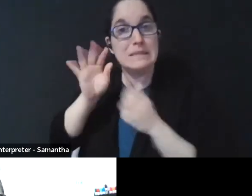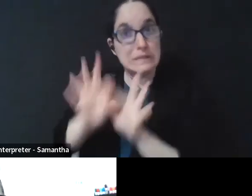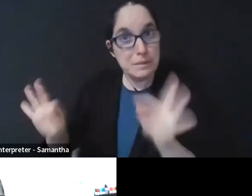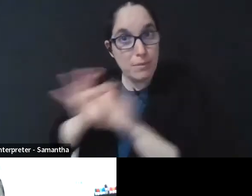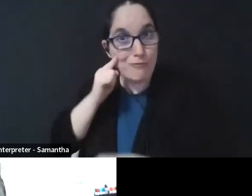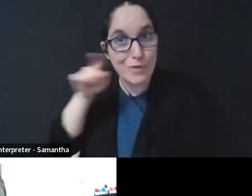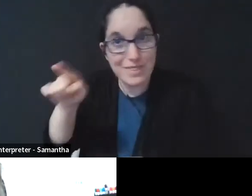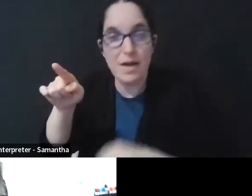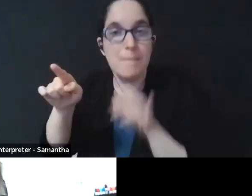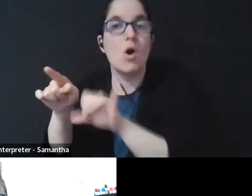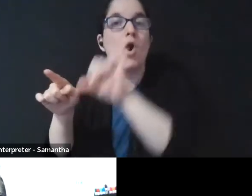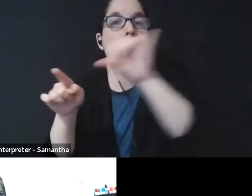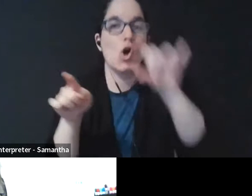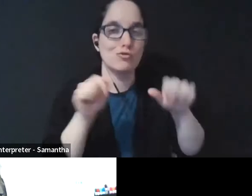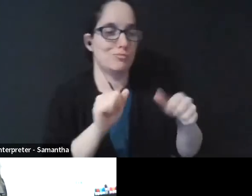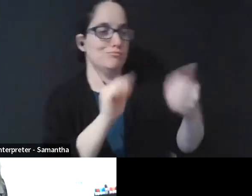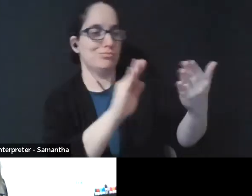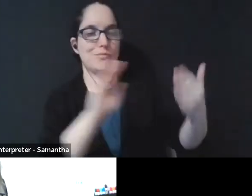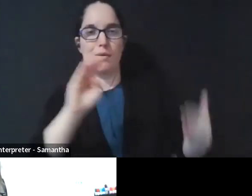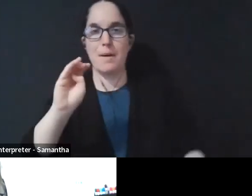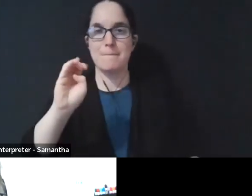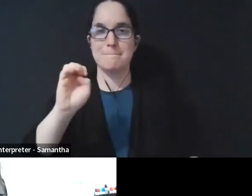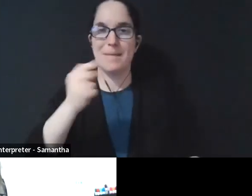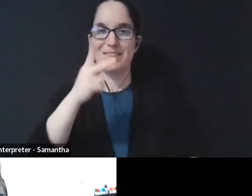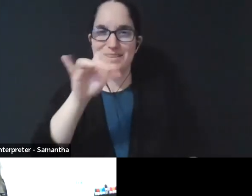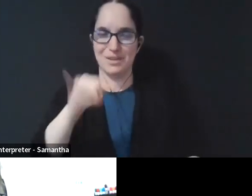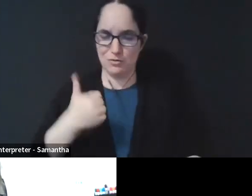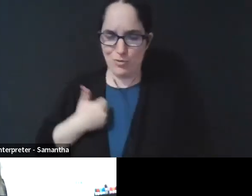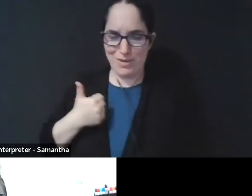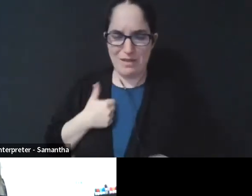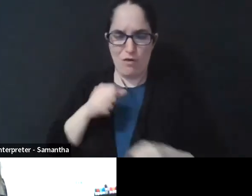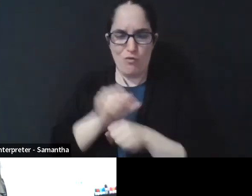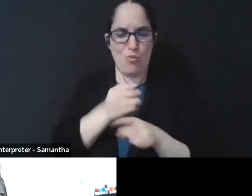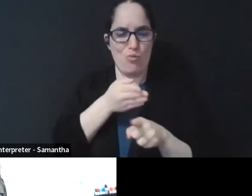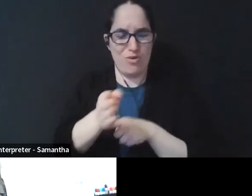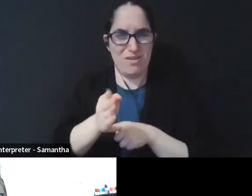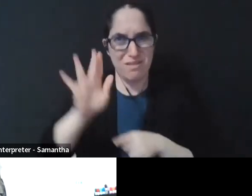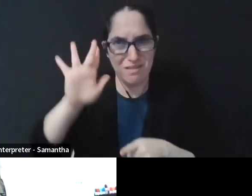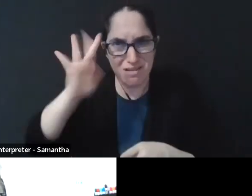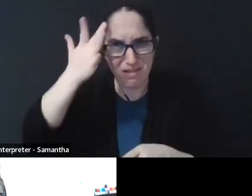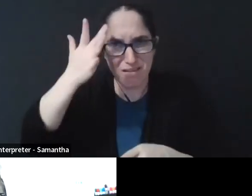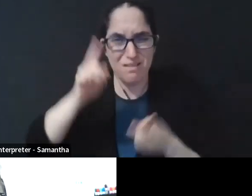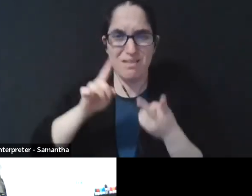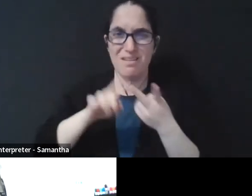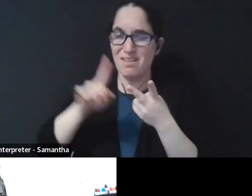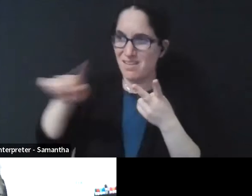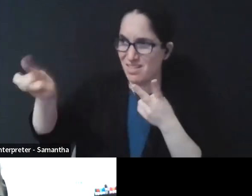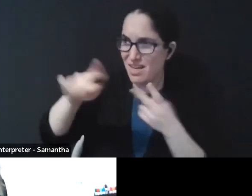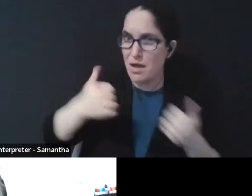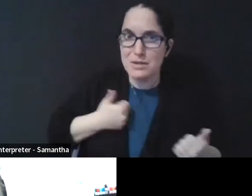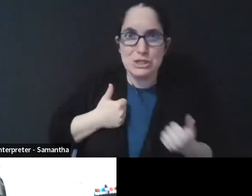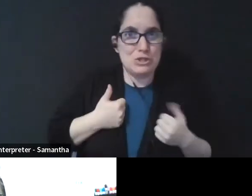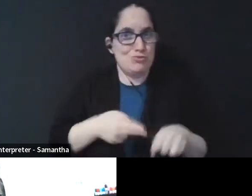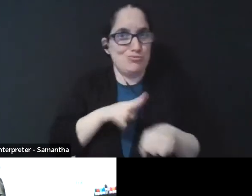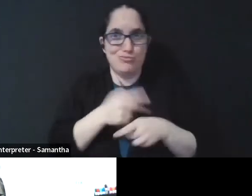of methodology. So as an epidemiologist, I found them irritating. And then as a human and the way they kind of talked about people, quite